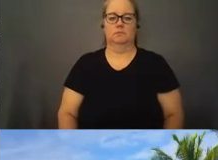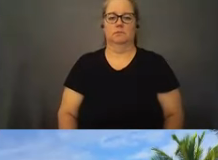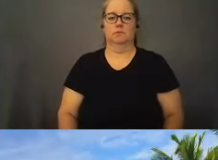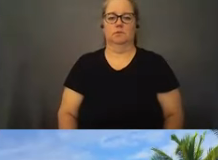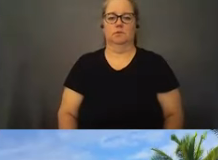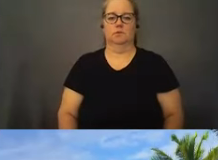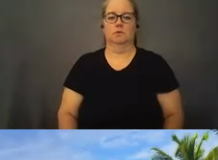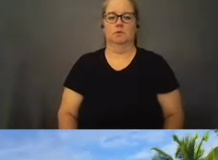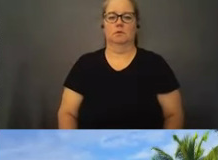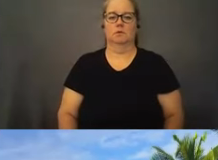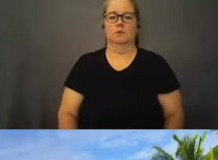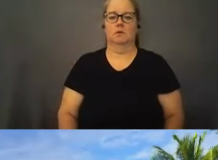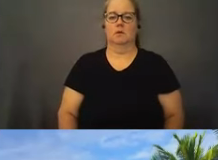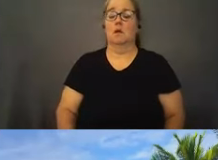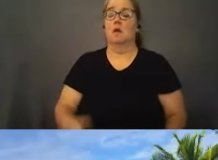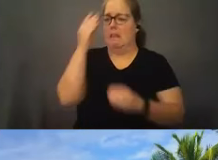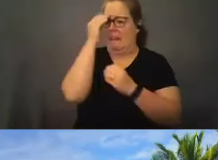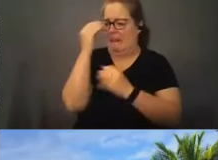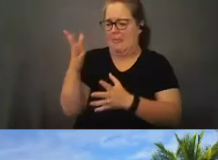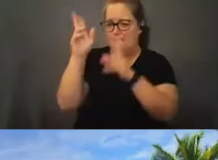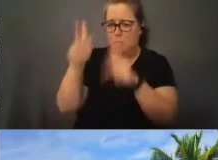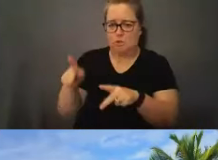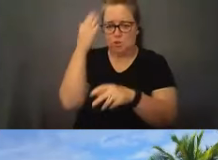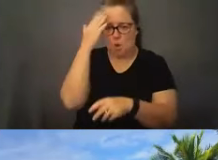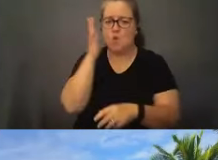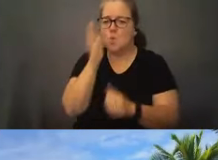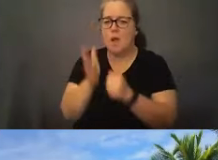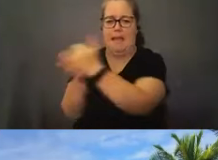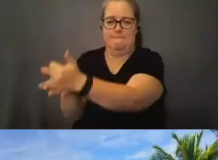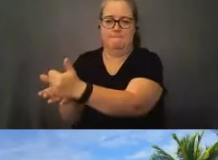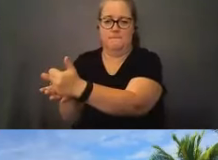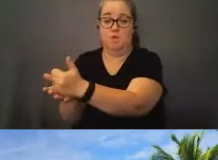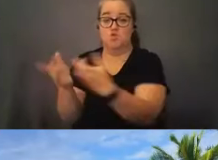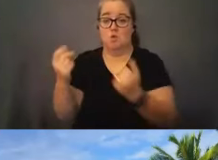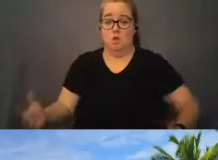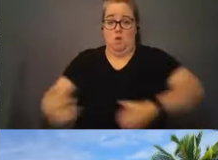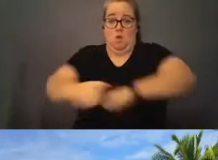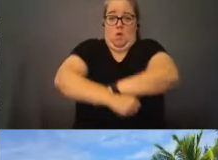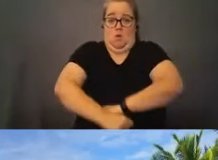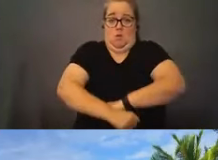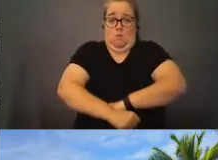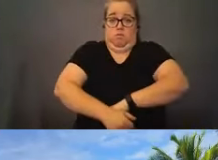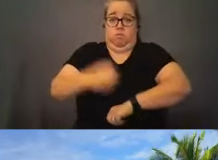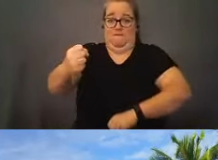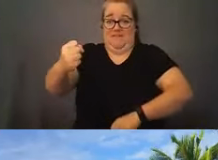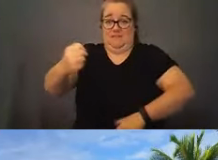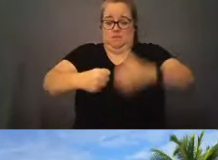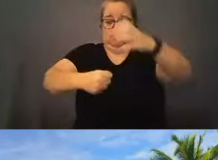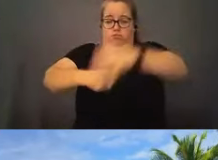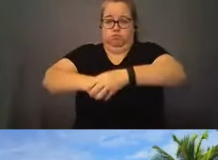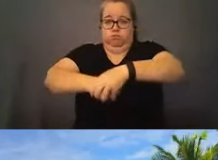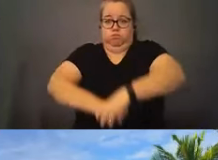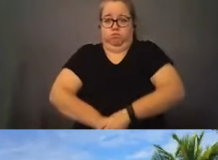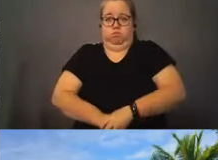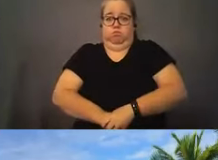Let the choking victim know you're going to help them. Wrap your arms around the victim and make a fist with one hand and place it above the